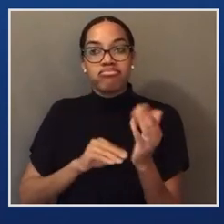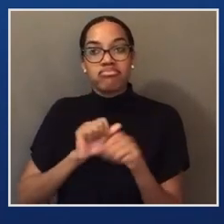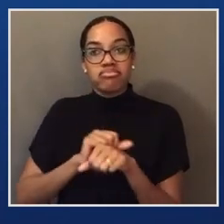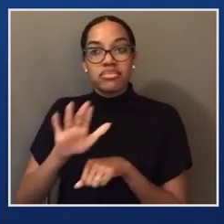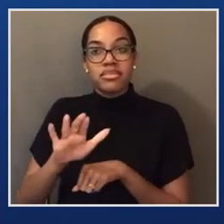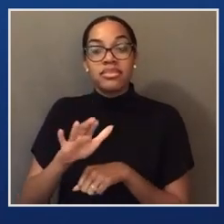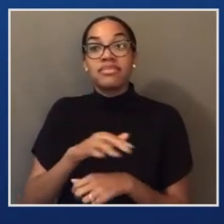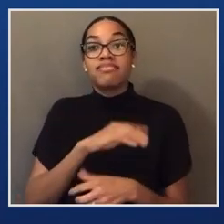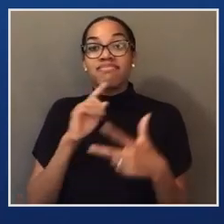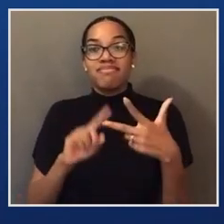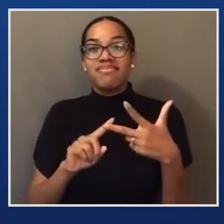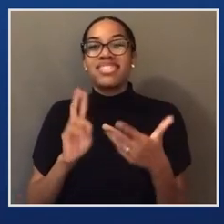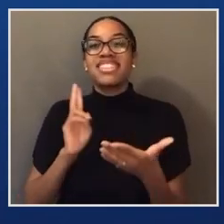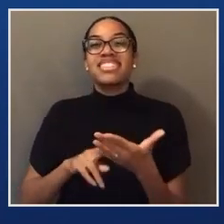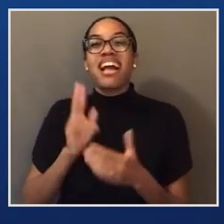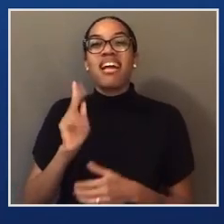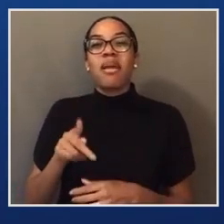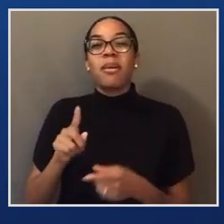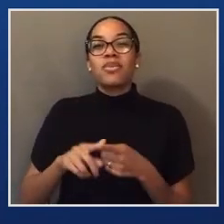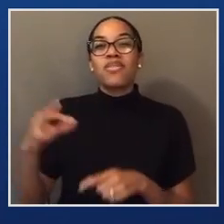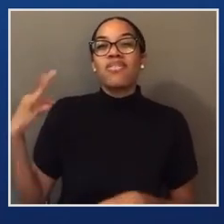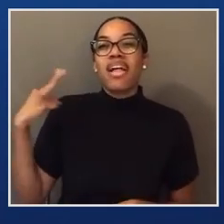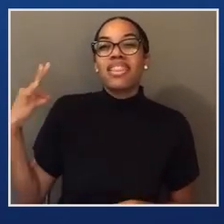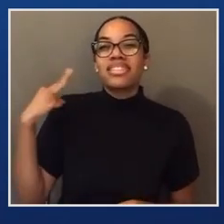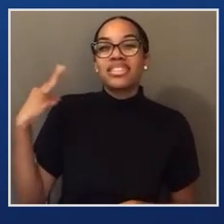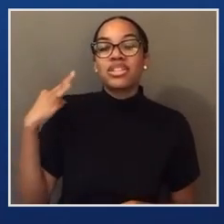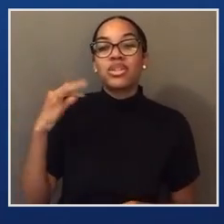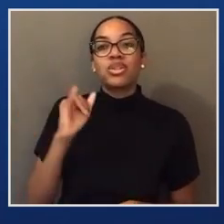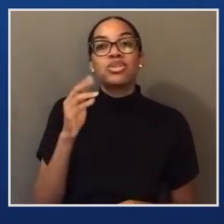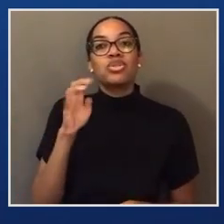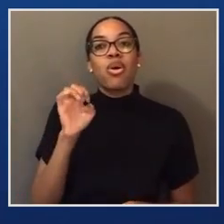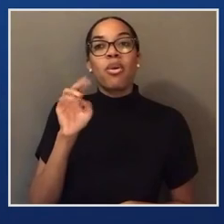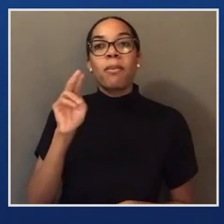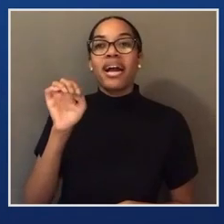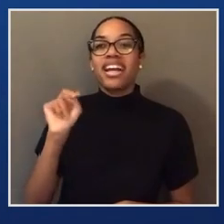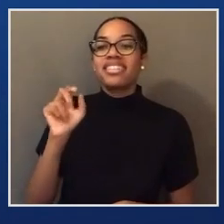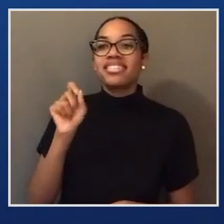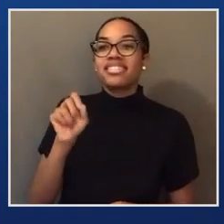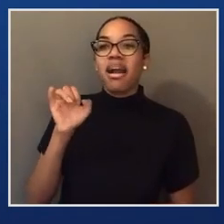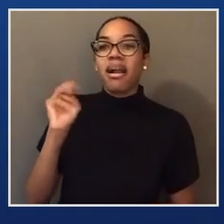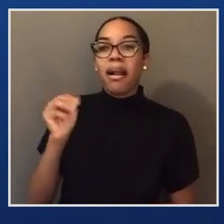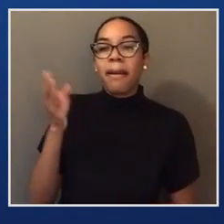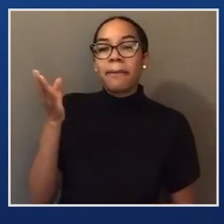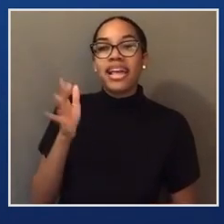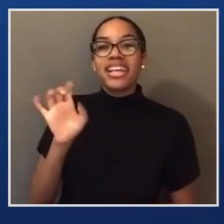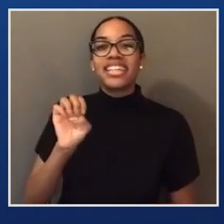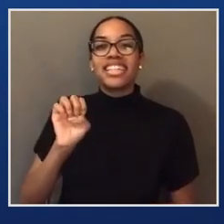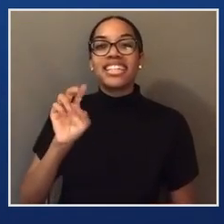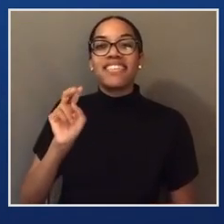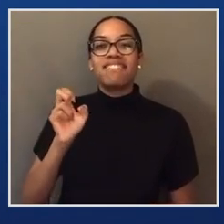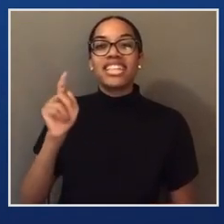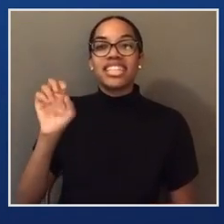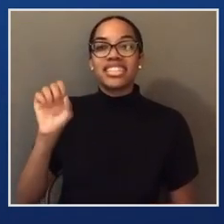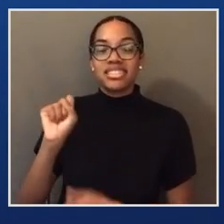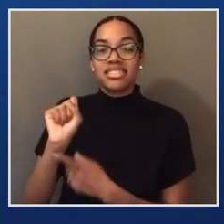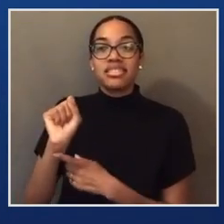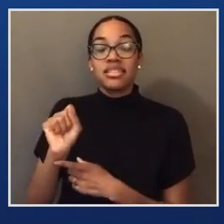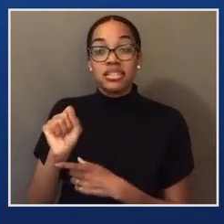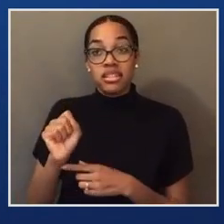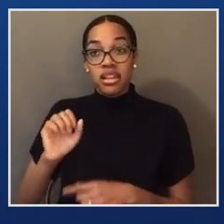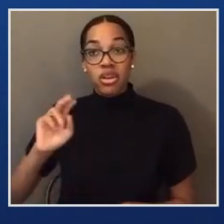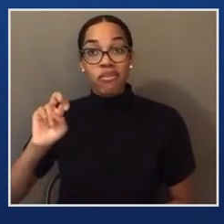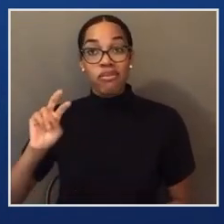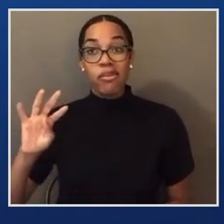joebiden.com/events. Because I don't want any of us waking up after the election wishing there was any more we could have done. We're going to do it